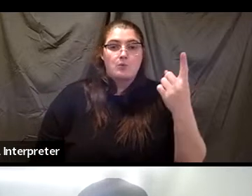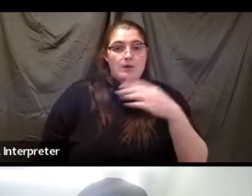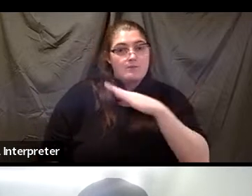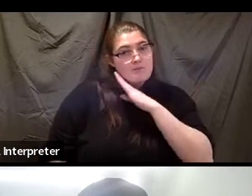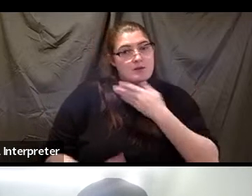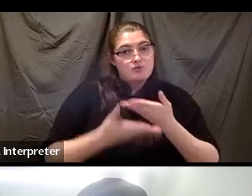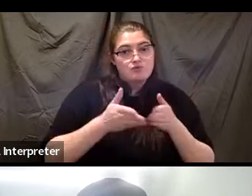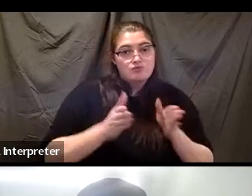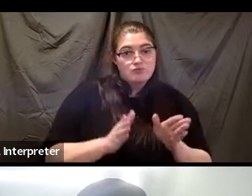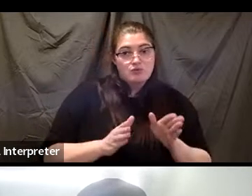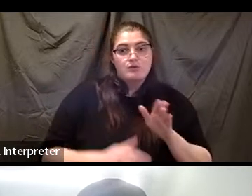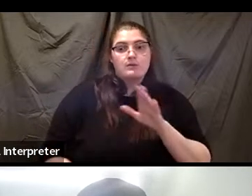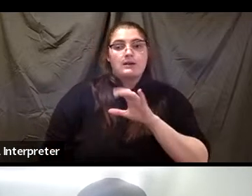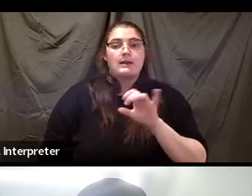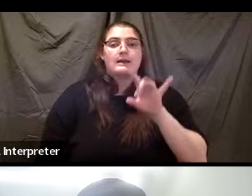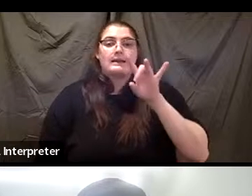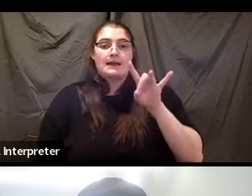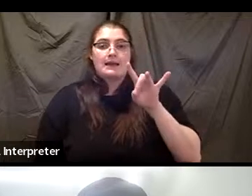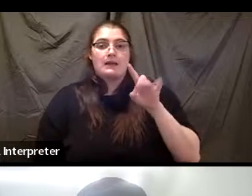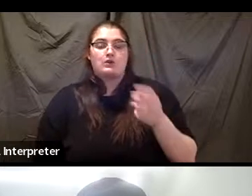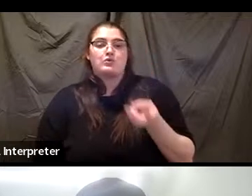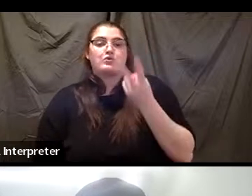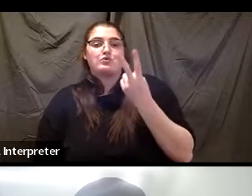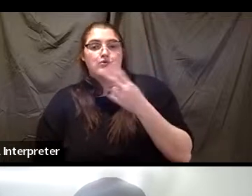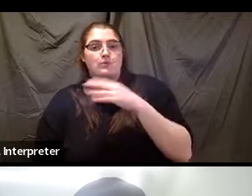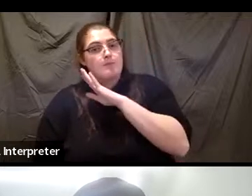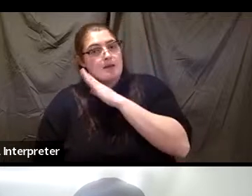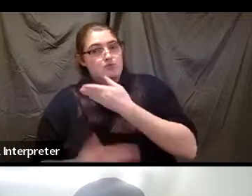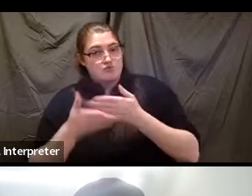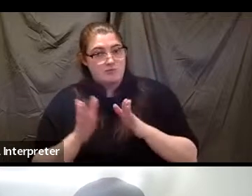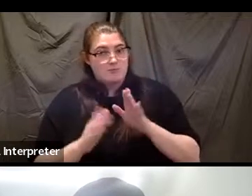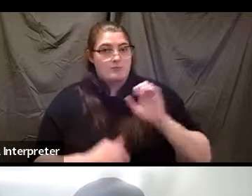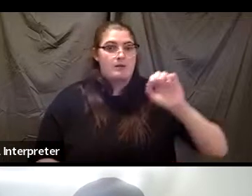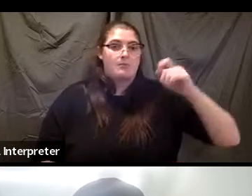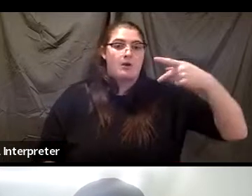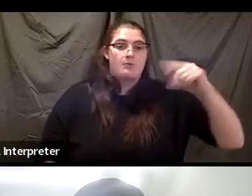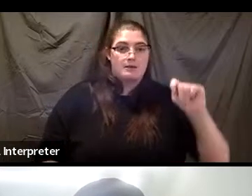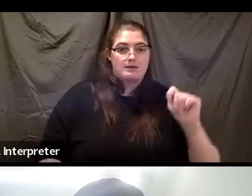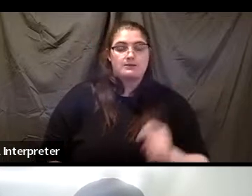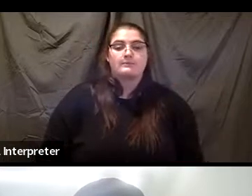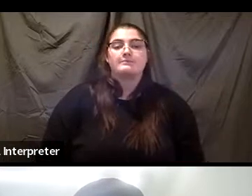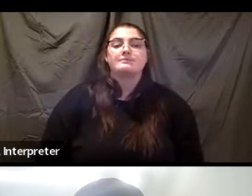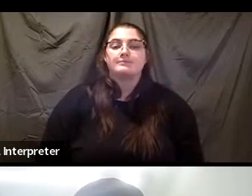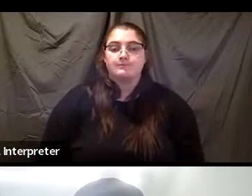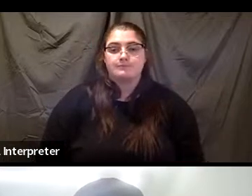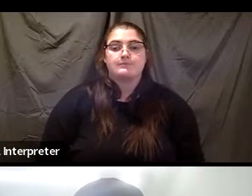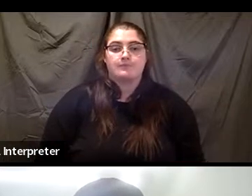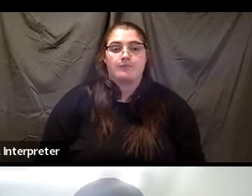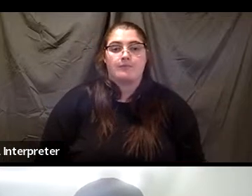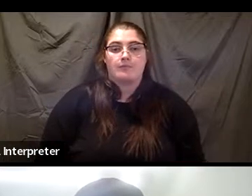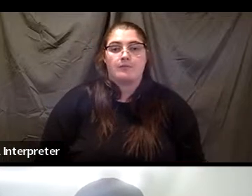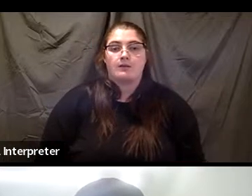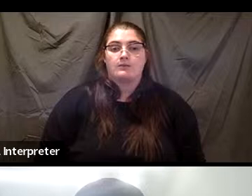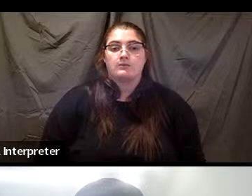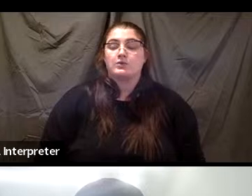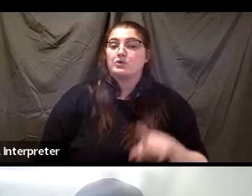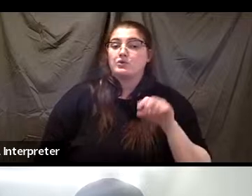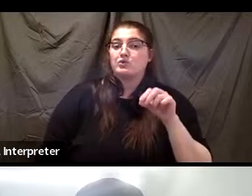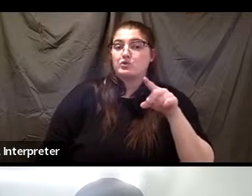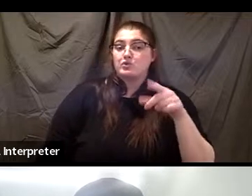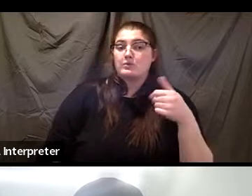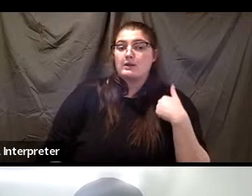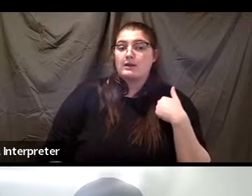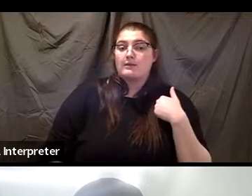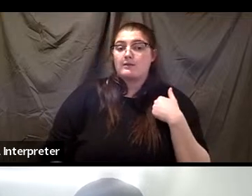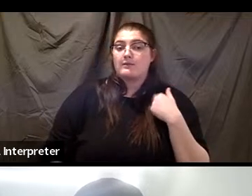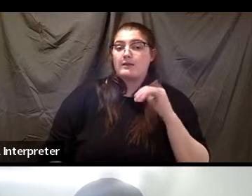1-bedrooms and 8 2-bedrooms. Okay. Do you have any sense,